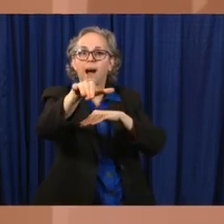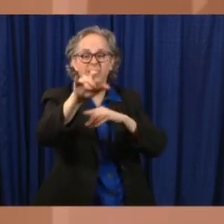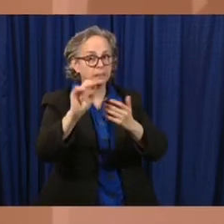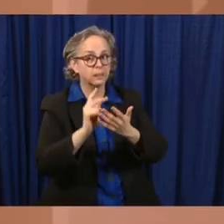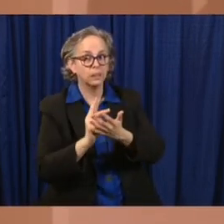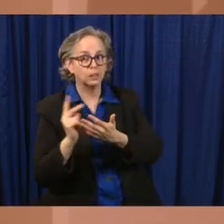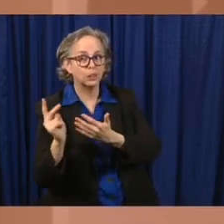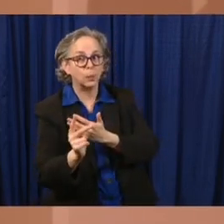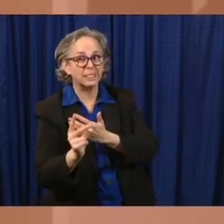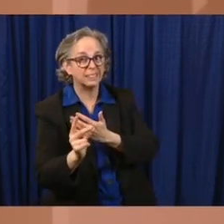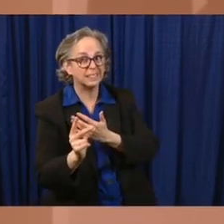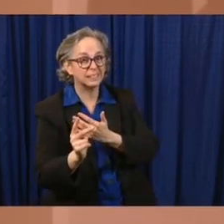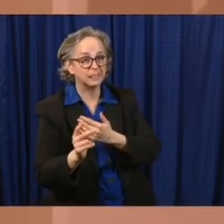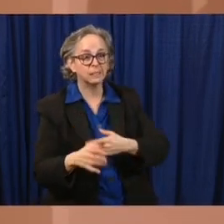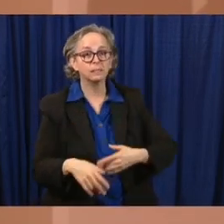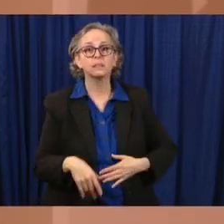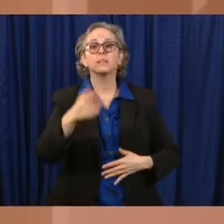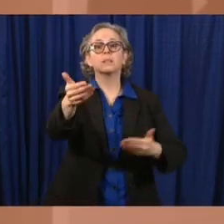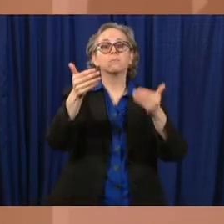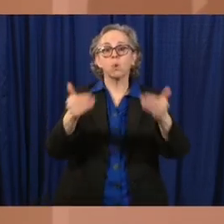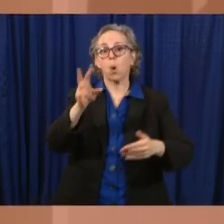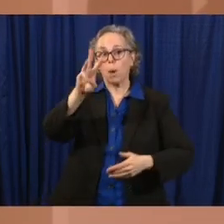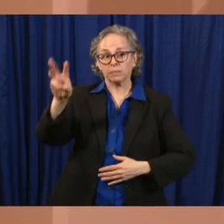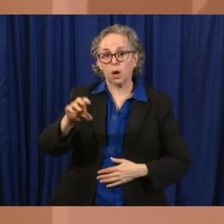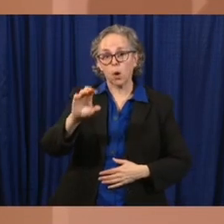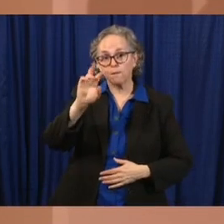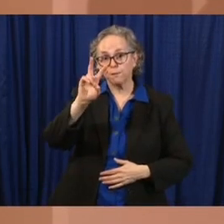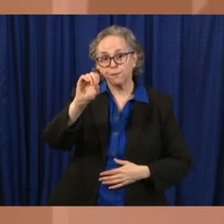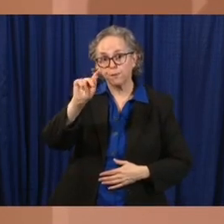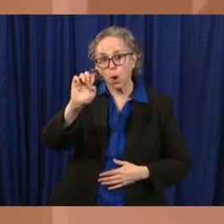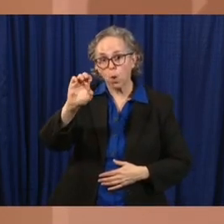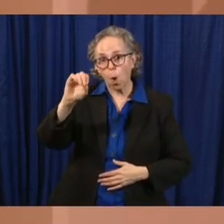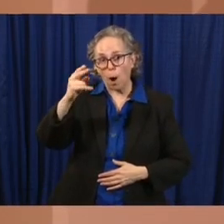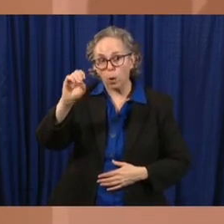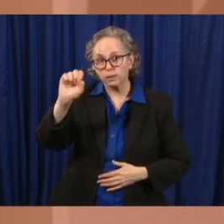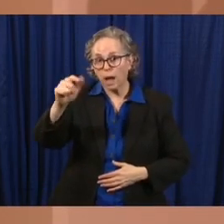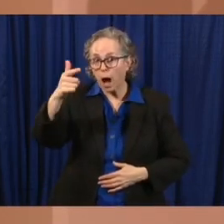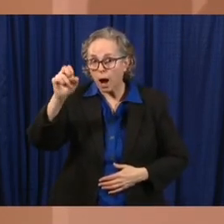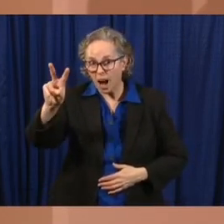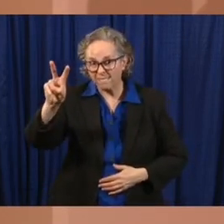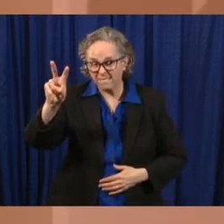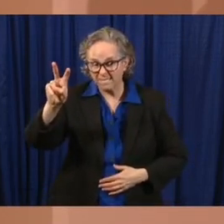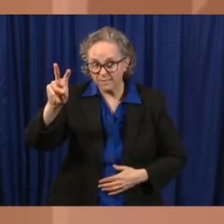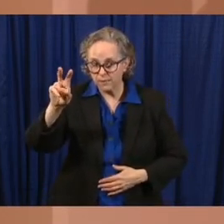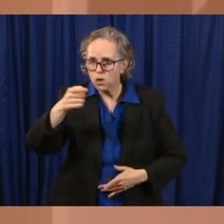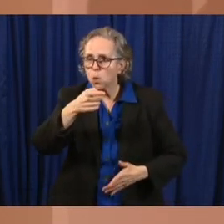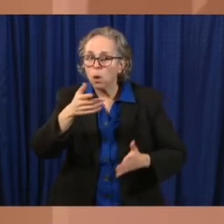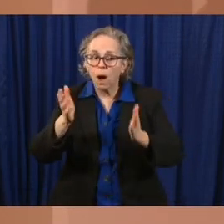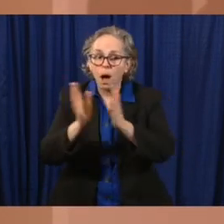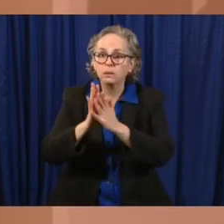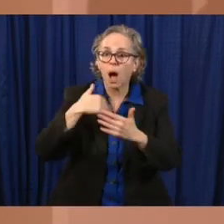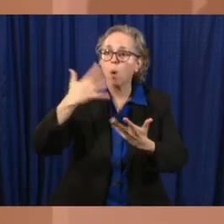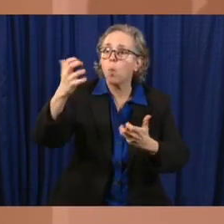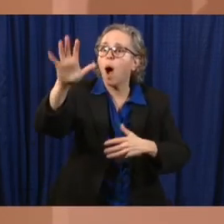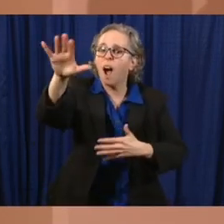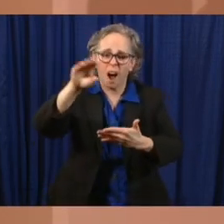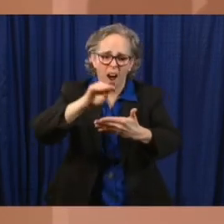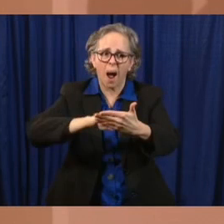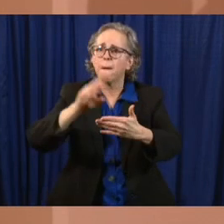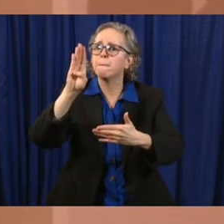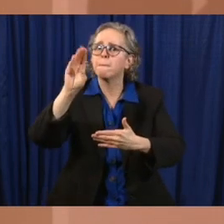VoteOhio.gov is the place you can go to request that absentee ballot, or you can call your local Board of Elections. All great options for